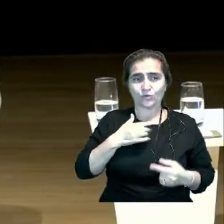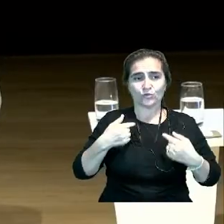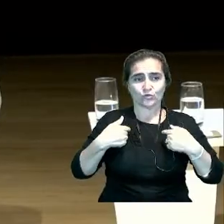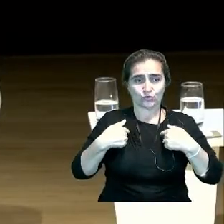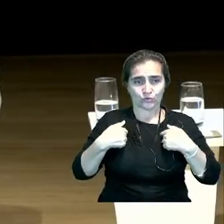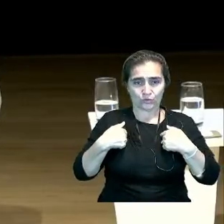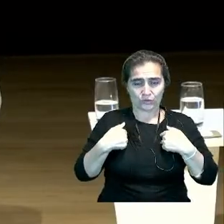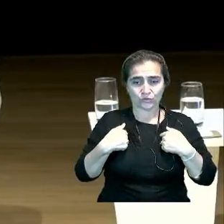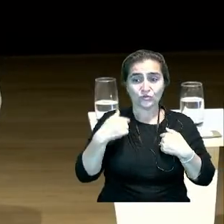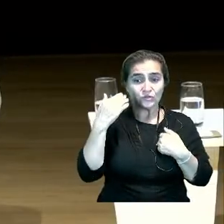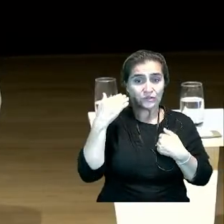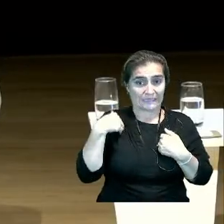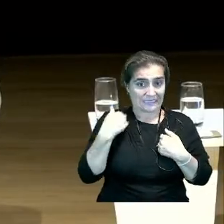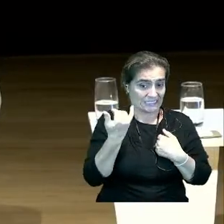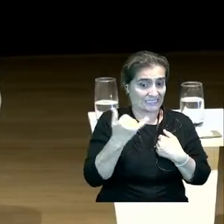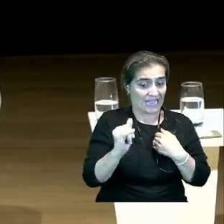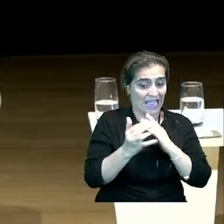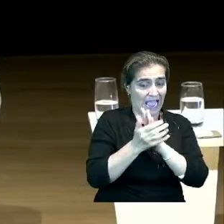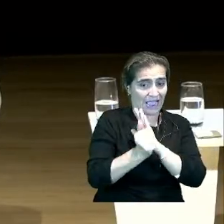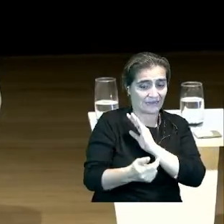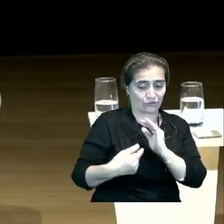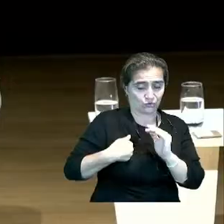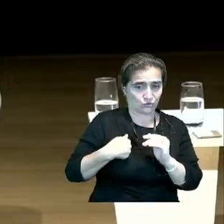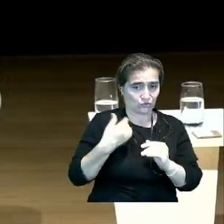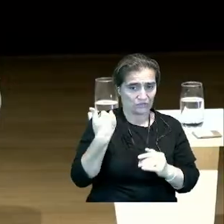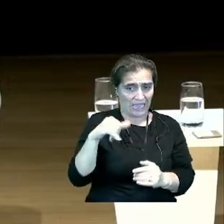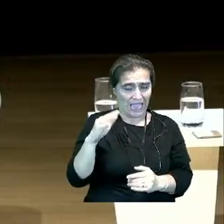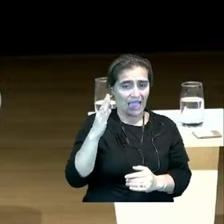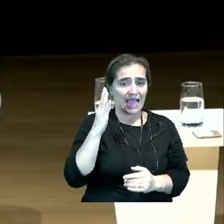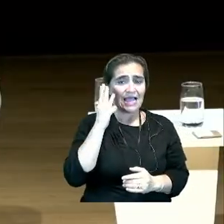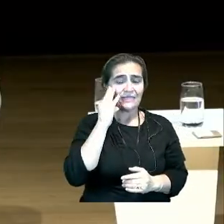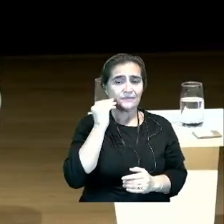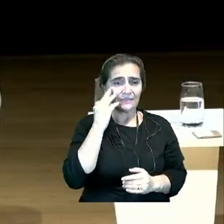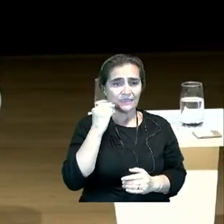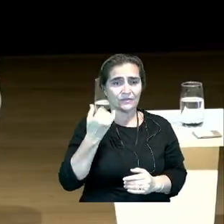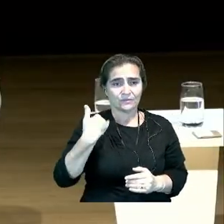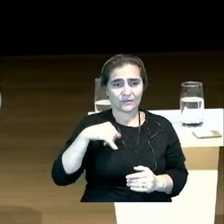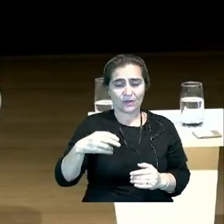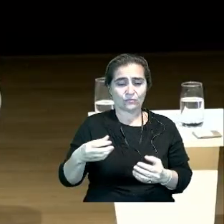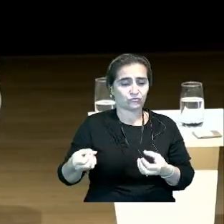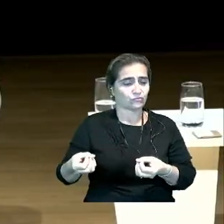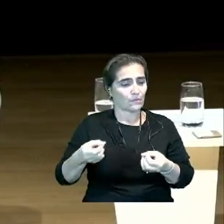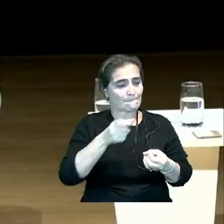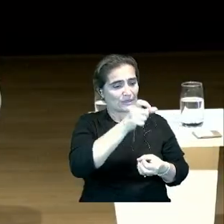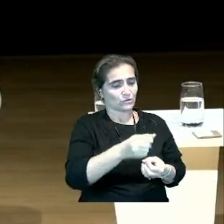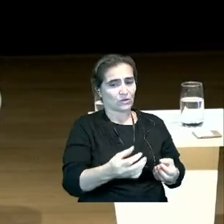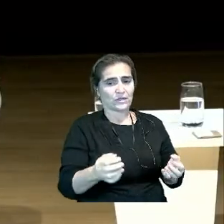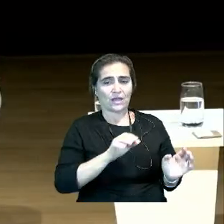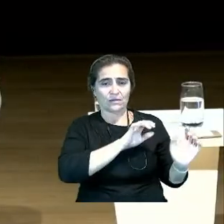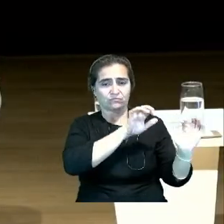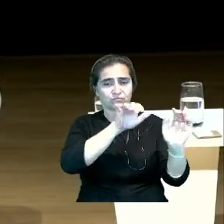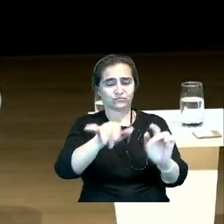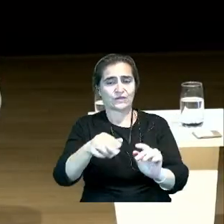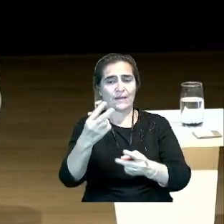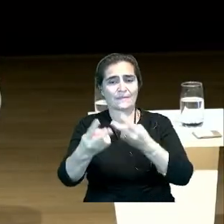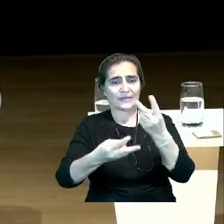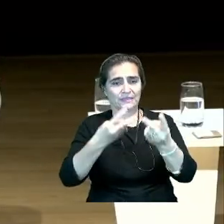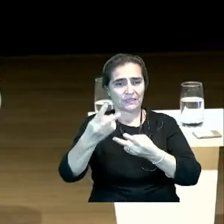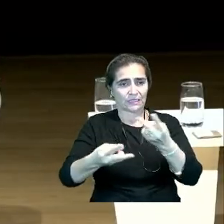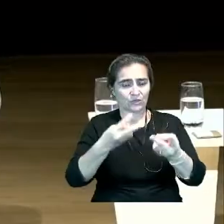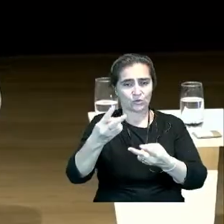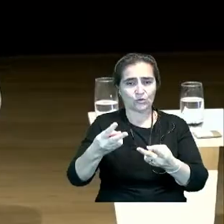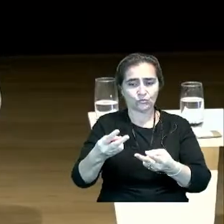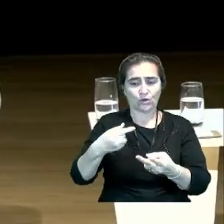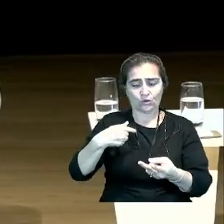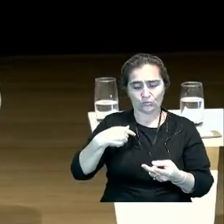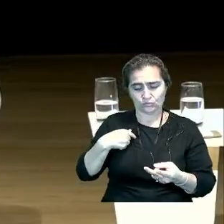culture is something that is added value in this case, because it's something I need, or I know how to do with my hands and with